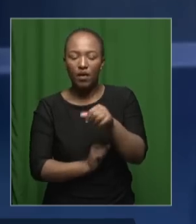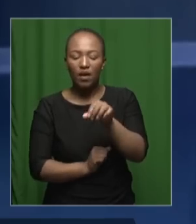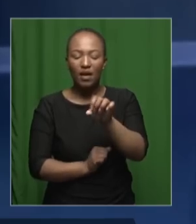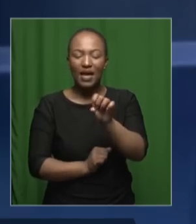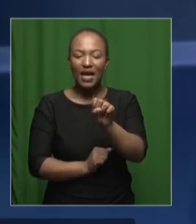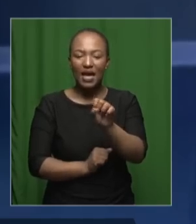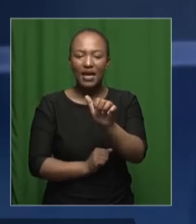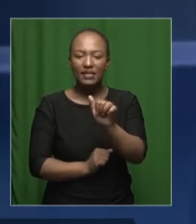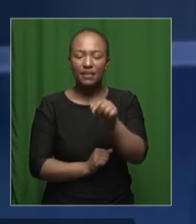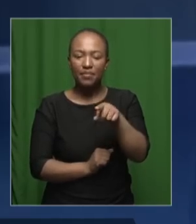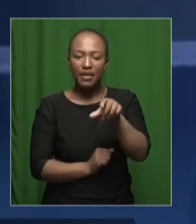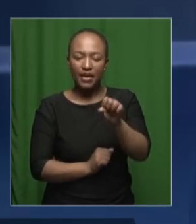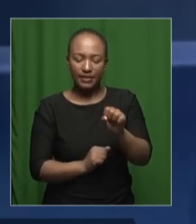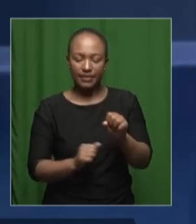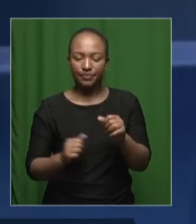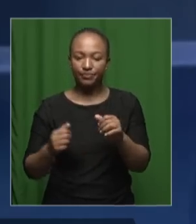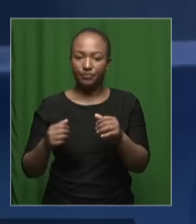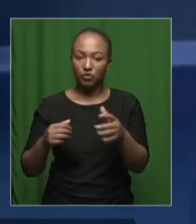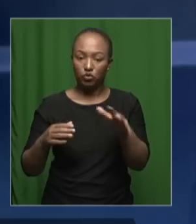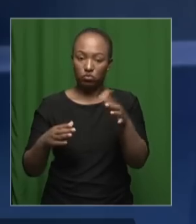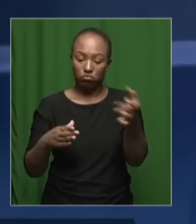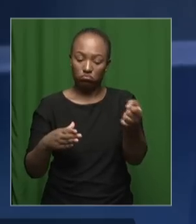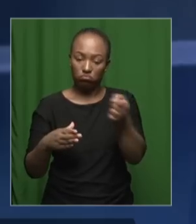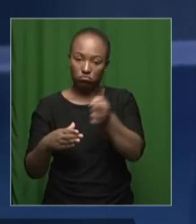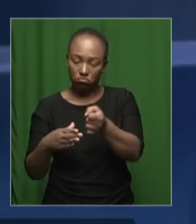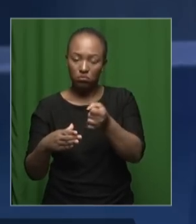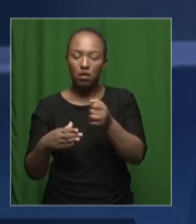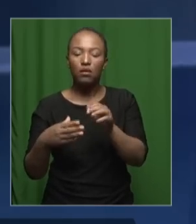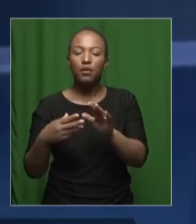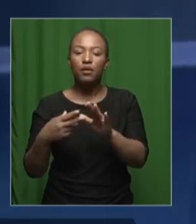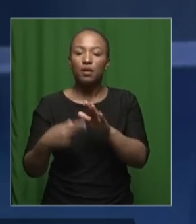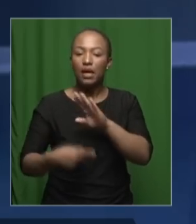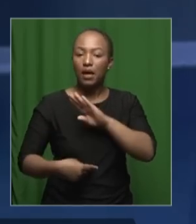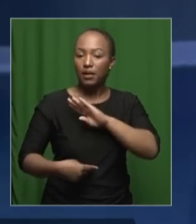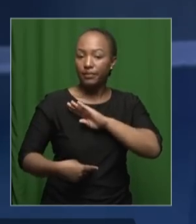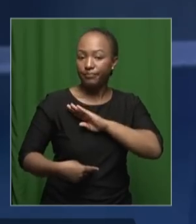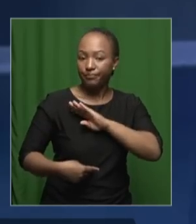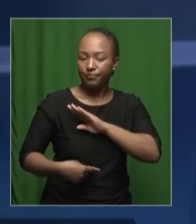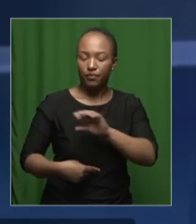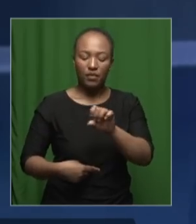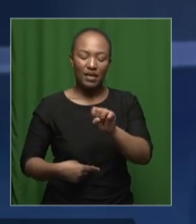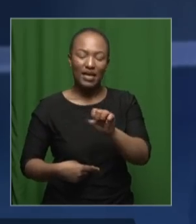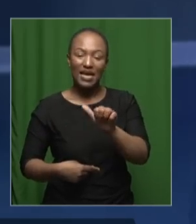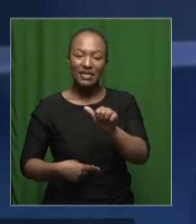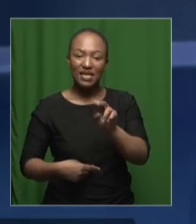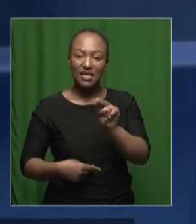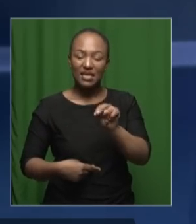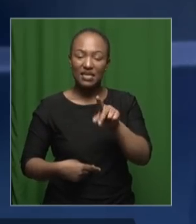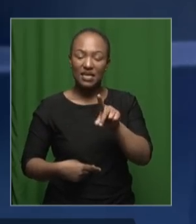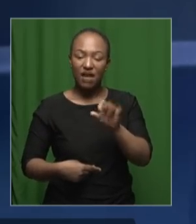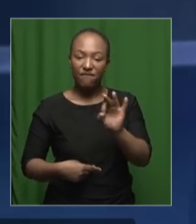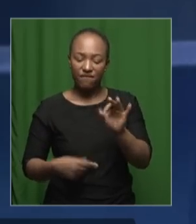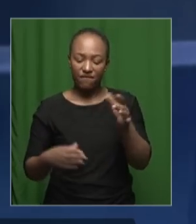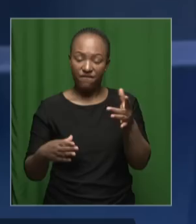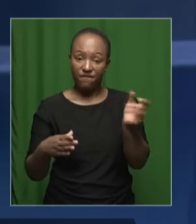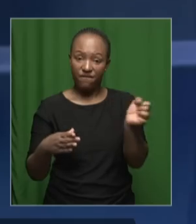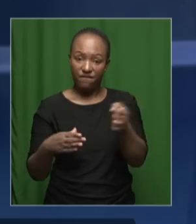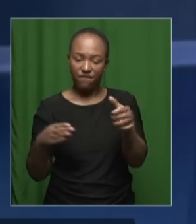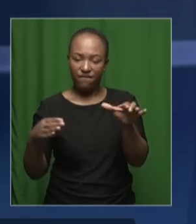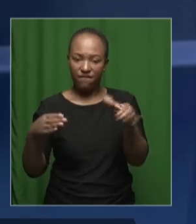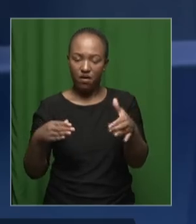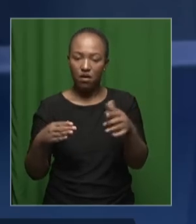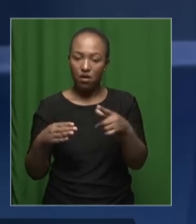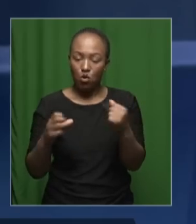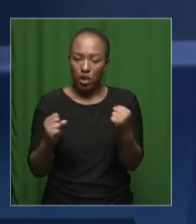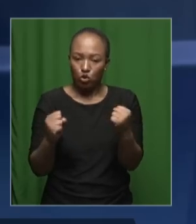Defence Force as well to be there. But we are also looking at technological solutions, Dr. Motsoaledi. That we need technological solutions to be